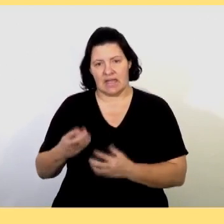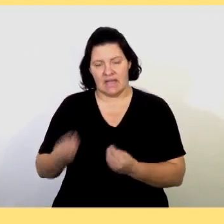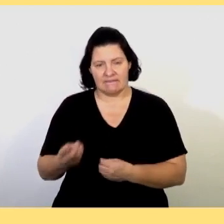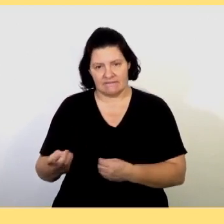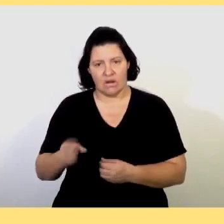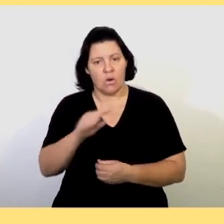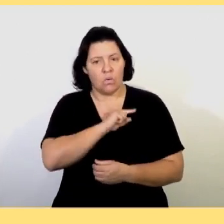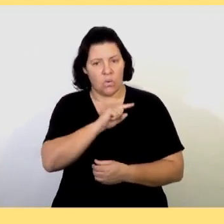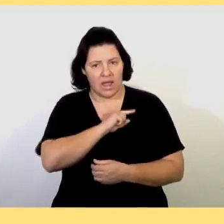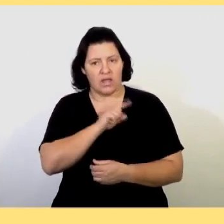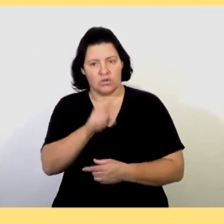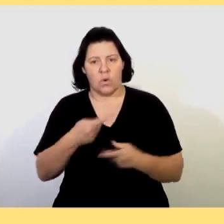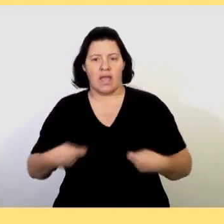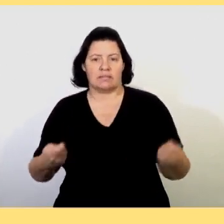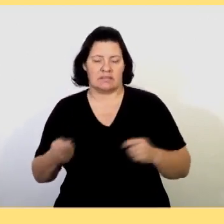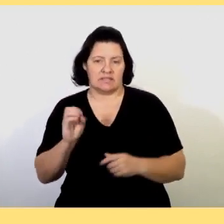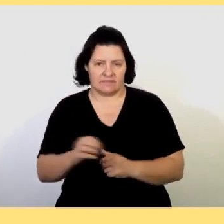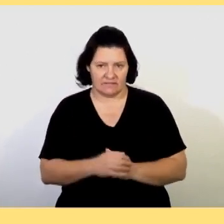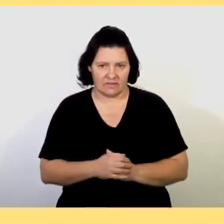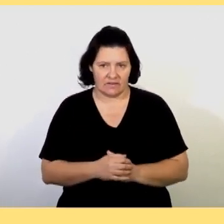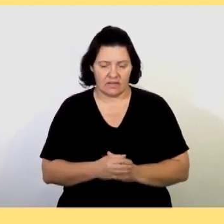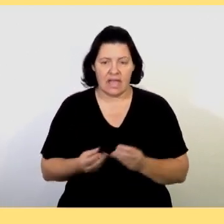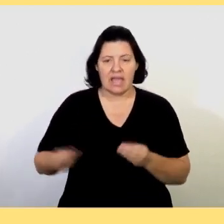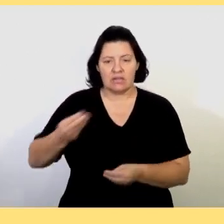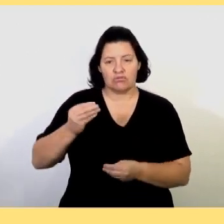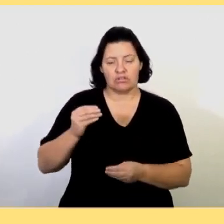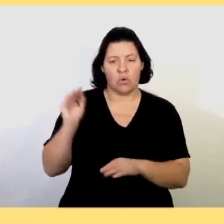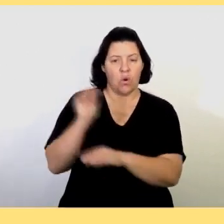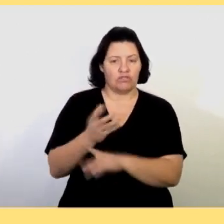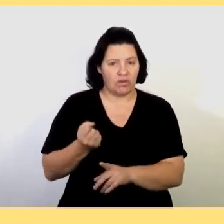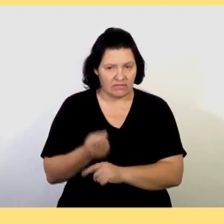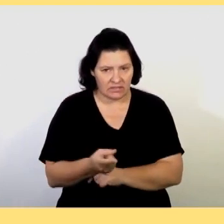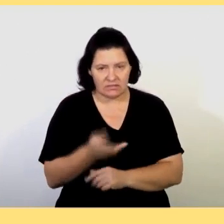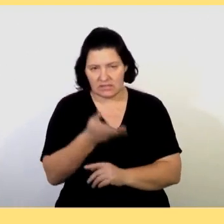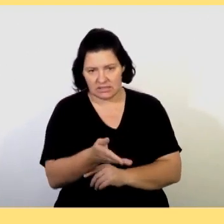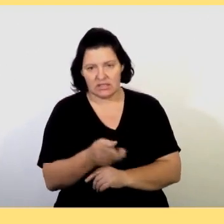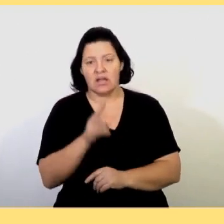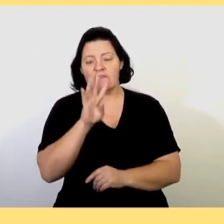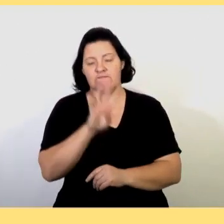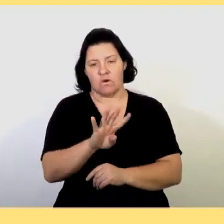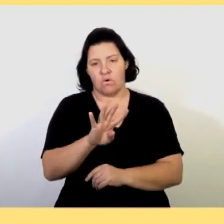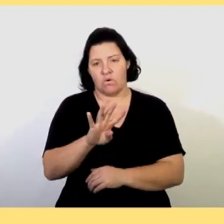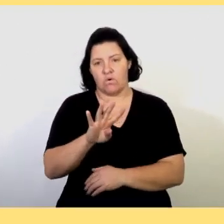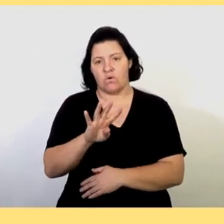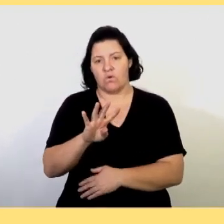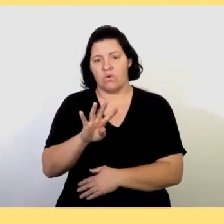debit because these are your expenses. Then interest on overdraft, there it is,